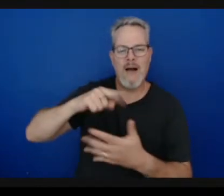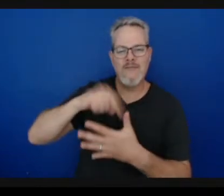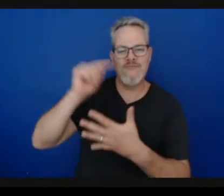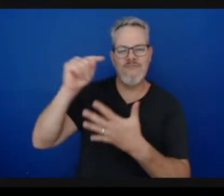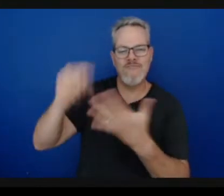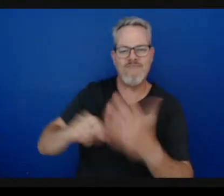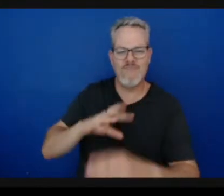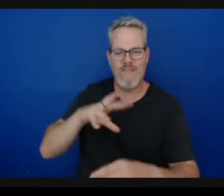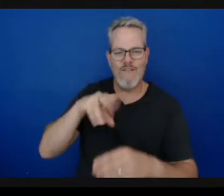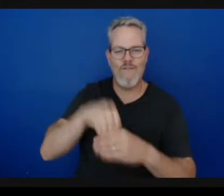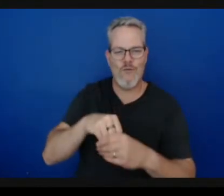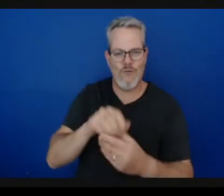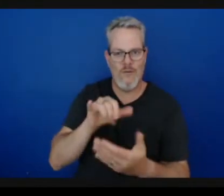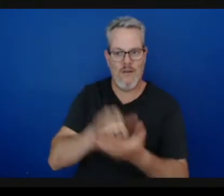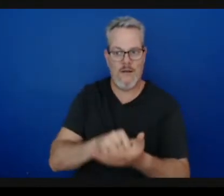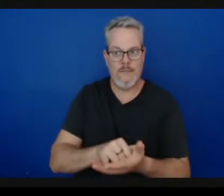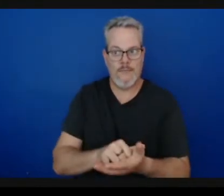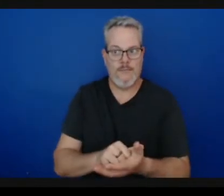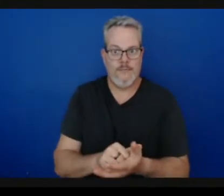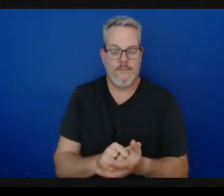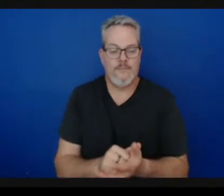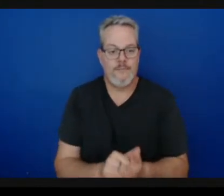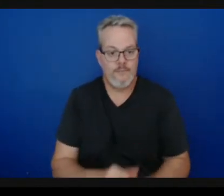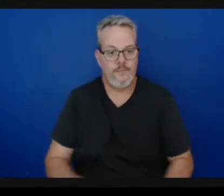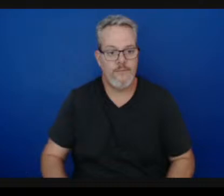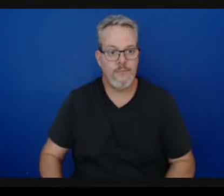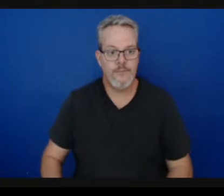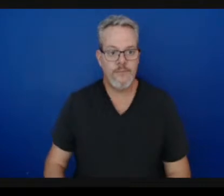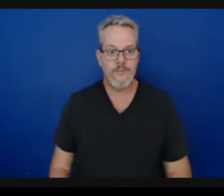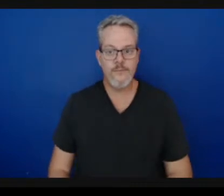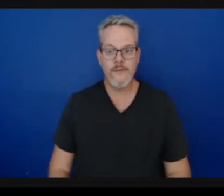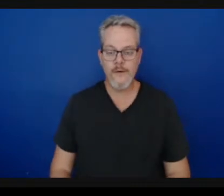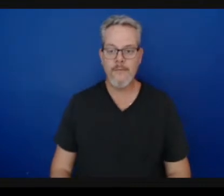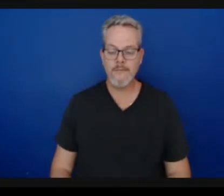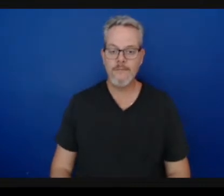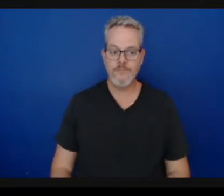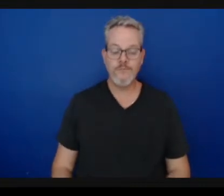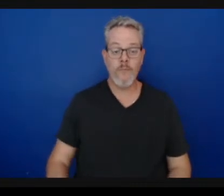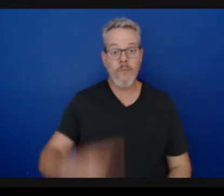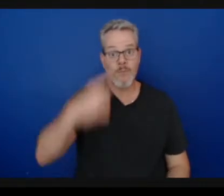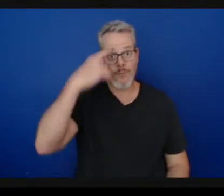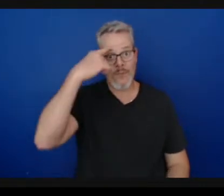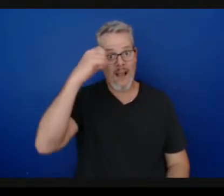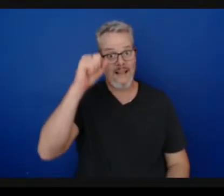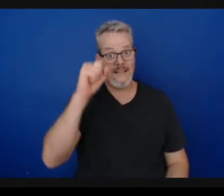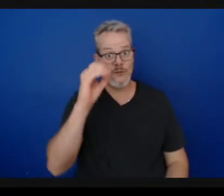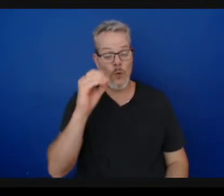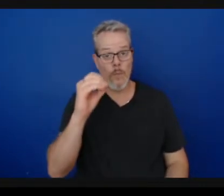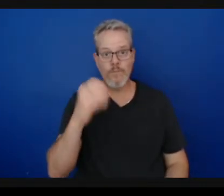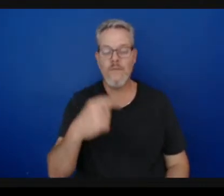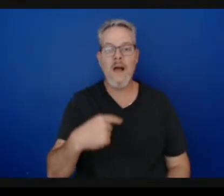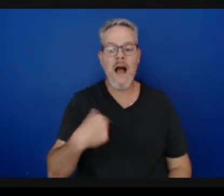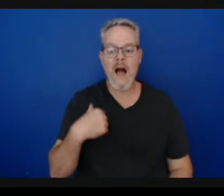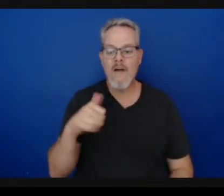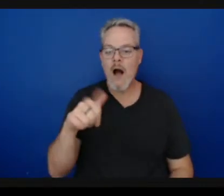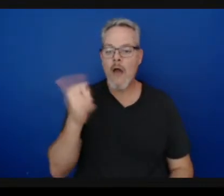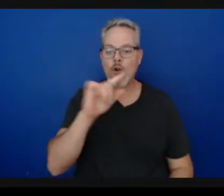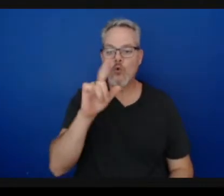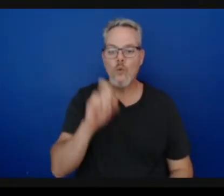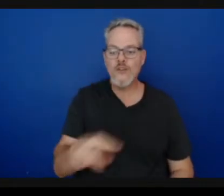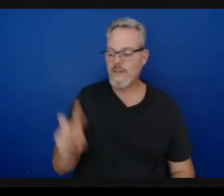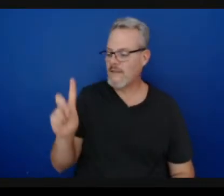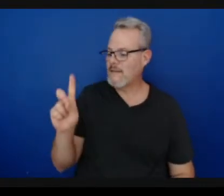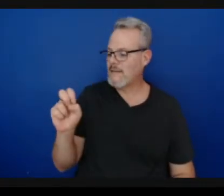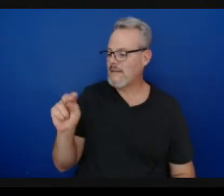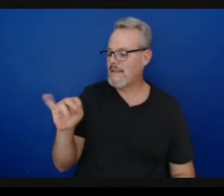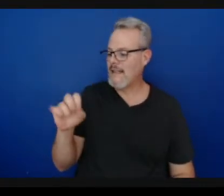that. Right. Did I get it, Dane? Did I? Yeah, I think so. We did have a quick question. I haven't seen it, but from Dennis asked a